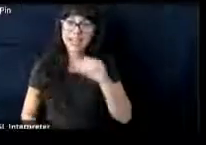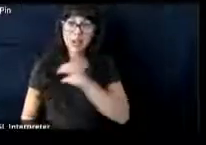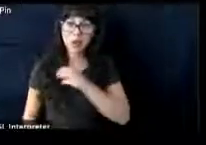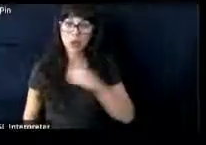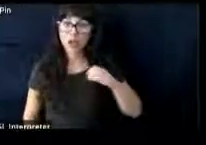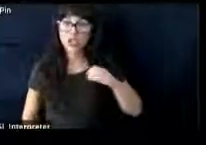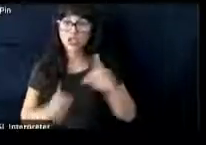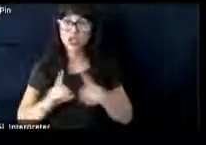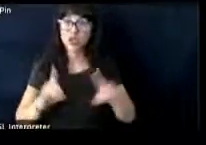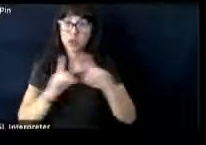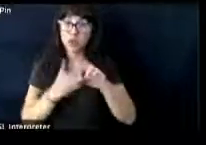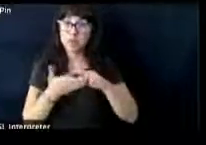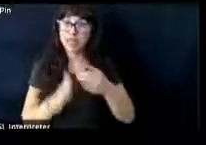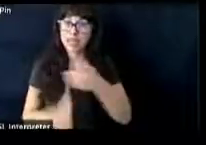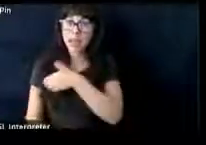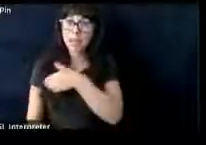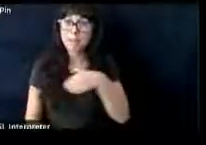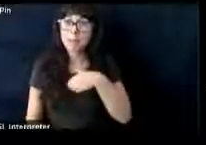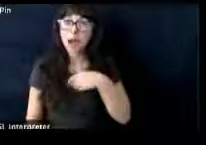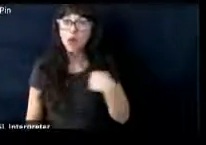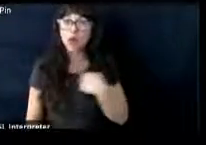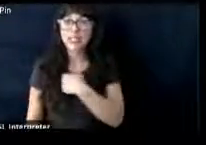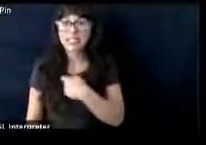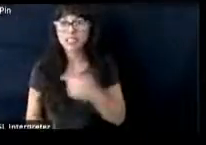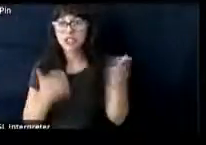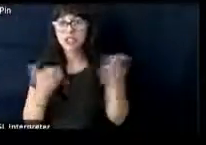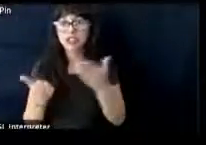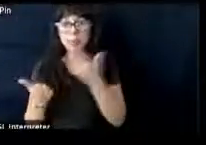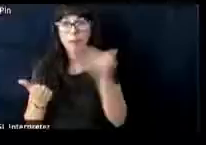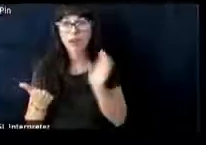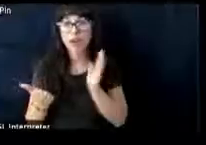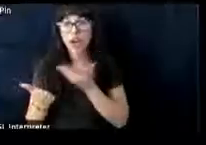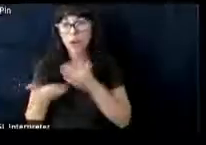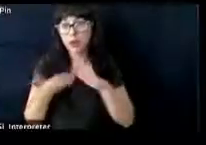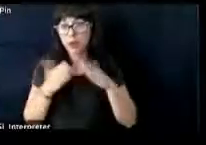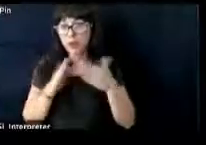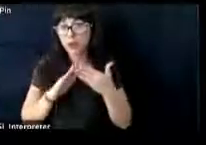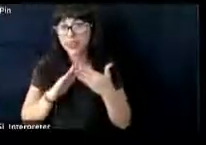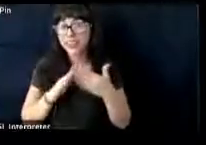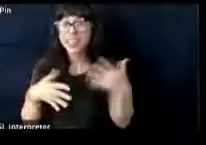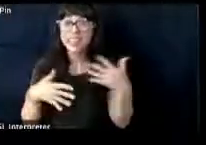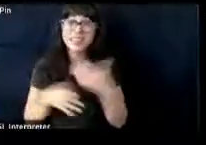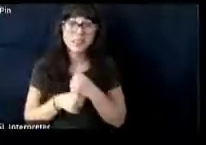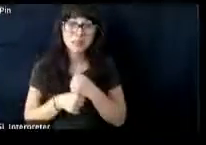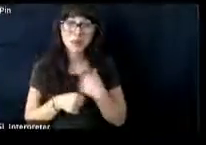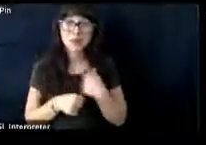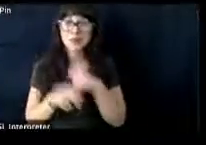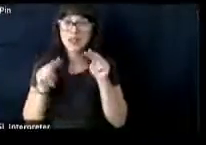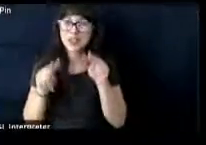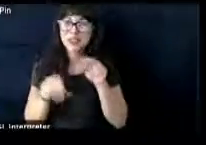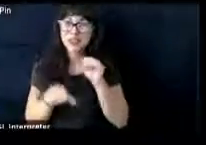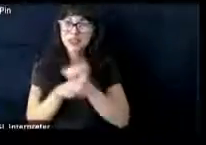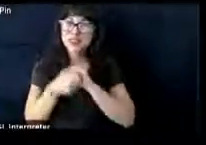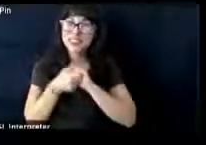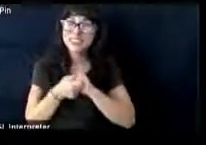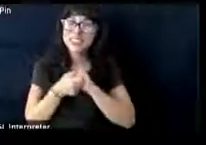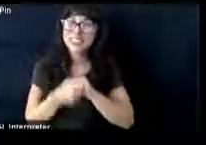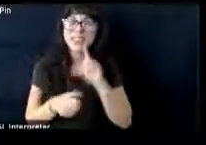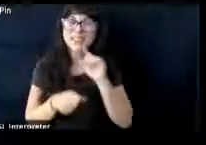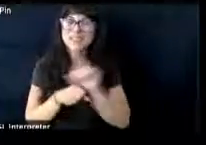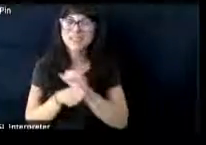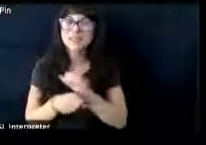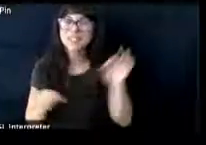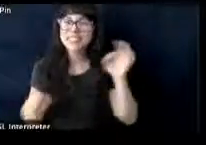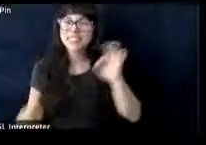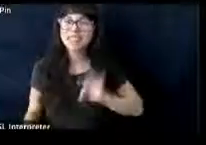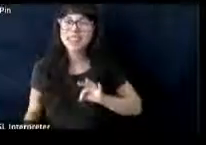empowered to better serve our local communities. So in summary, we look forward to work together to truly benefit